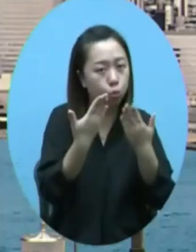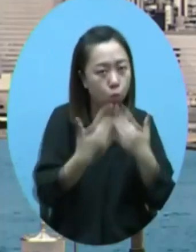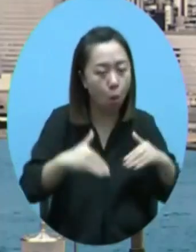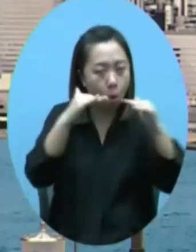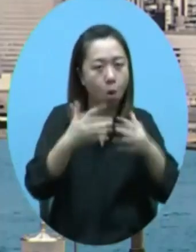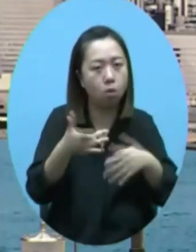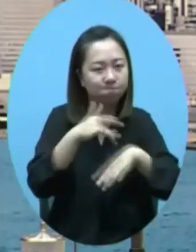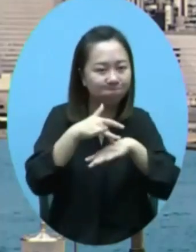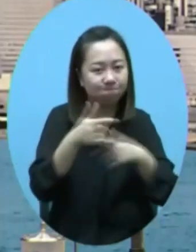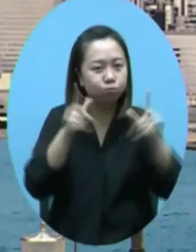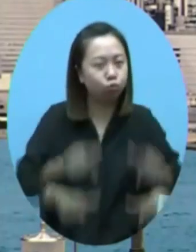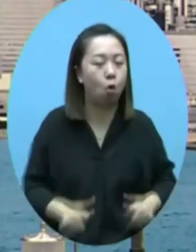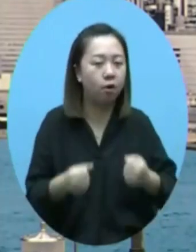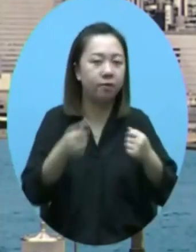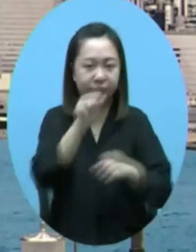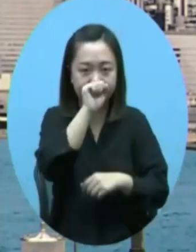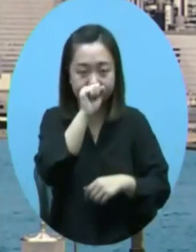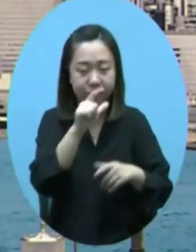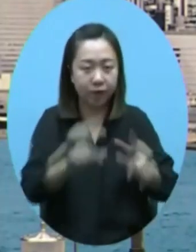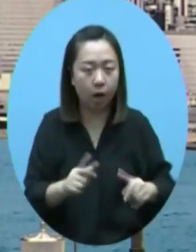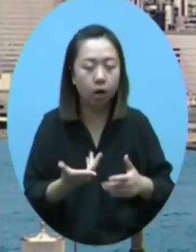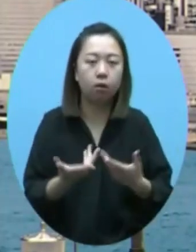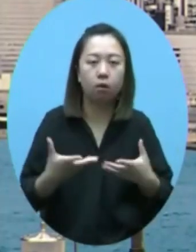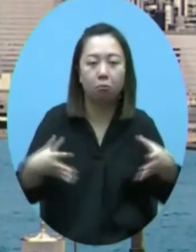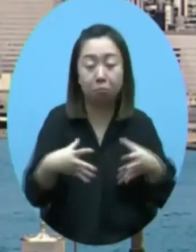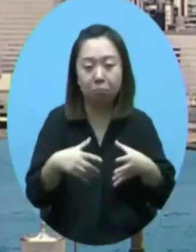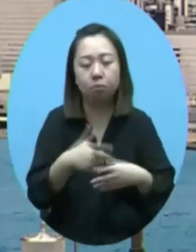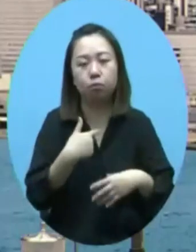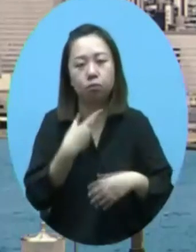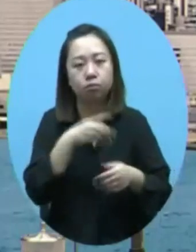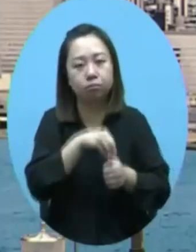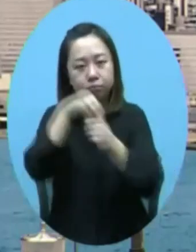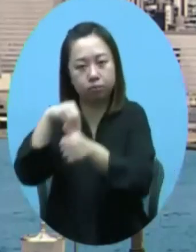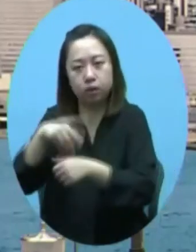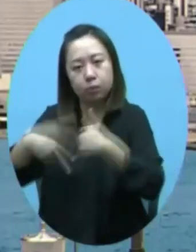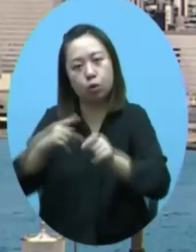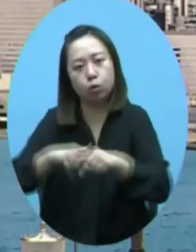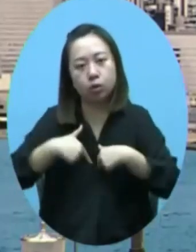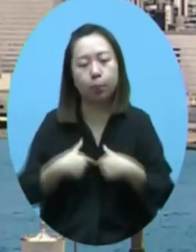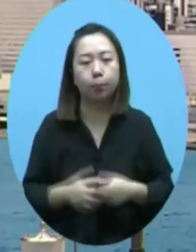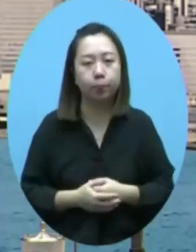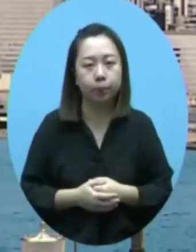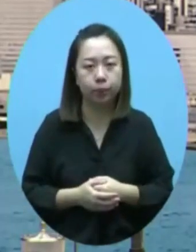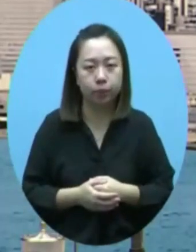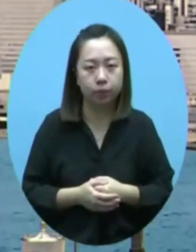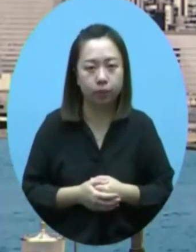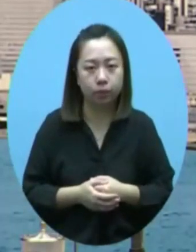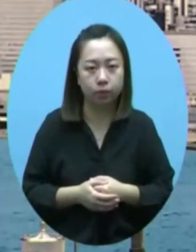schoolmates of hers who were closer to her, and those students will be sent to the quarantine center.